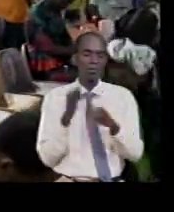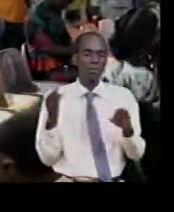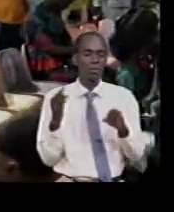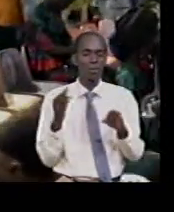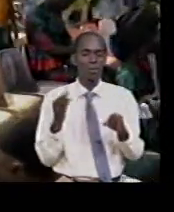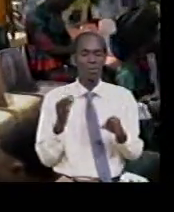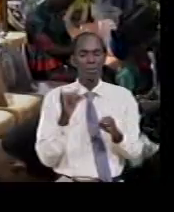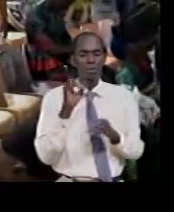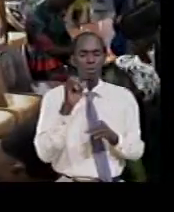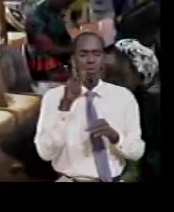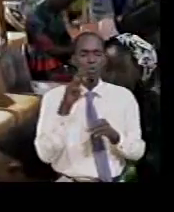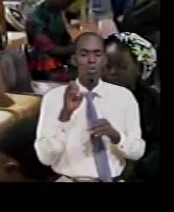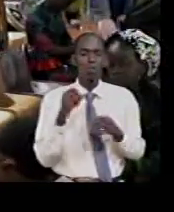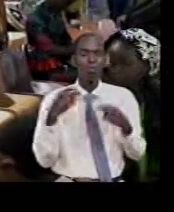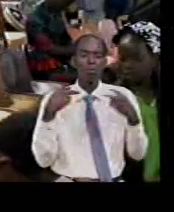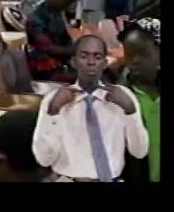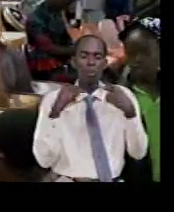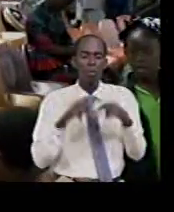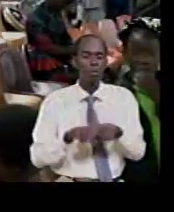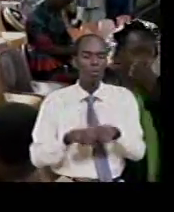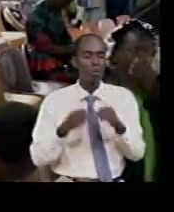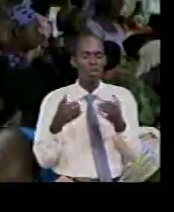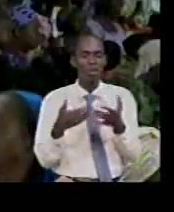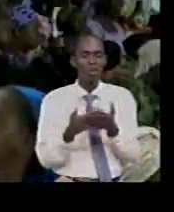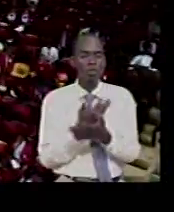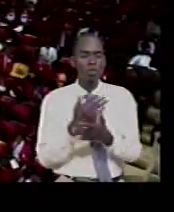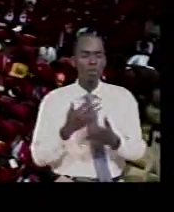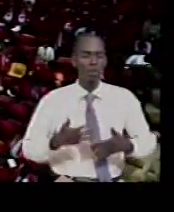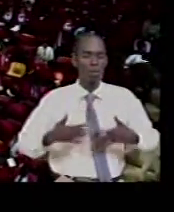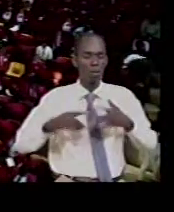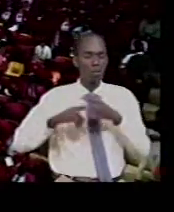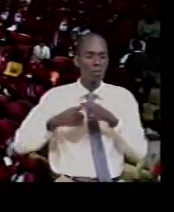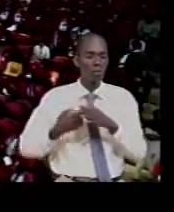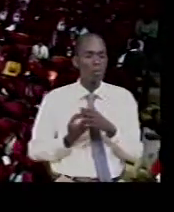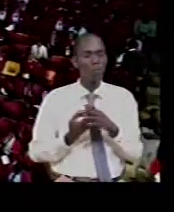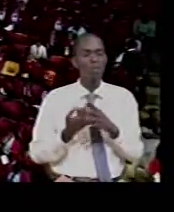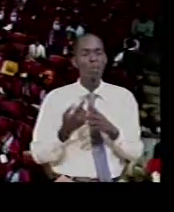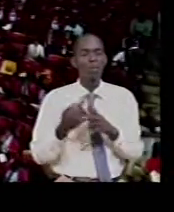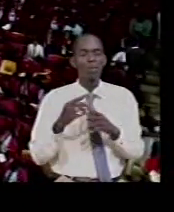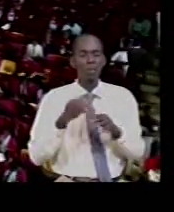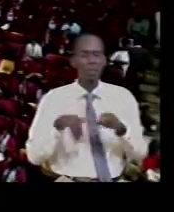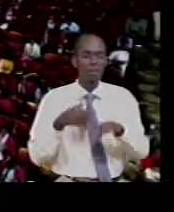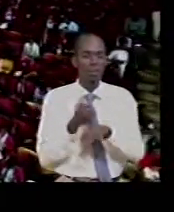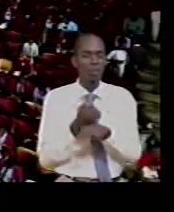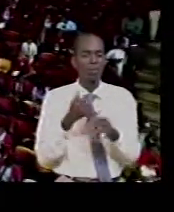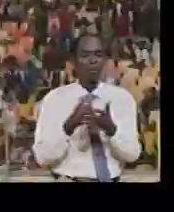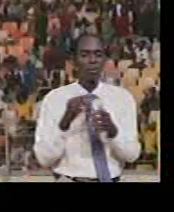In Jesus' name I pray.